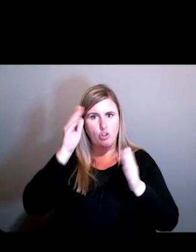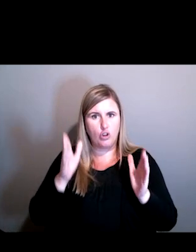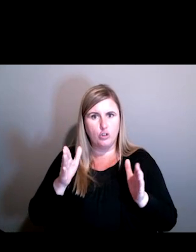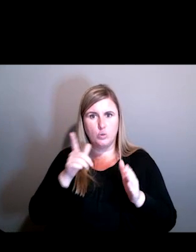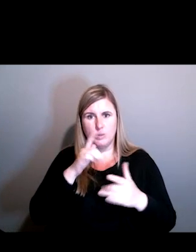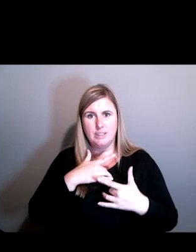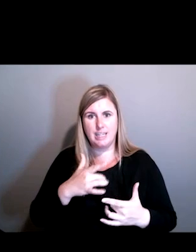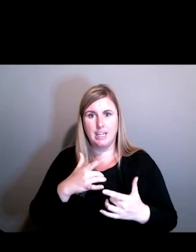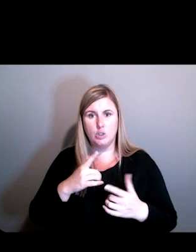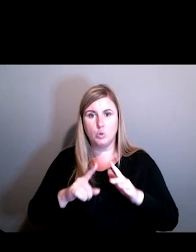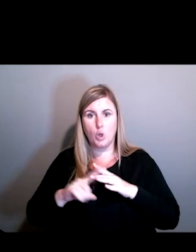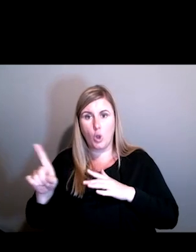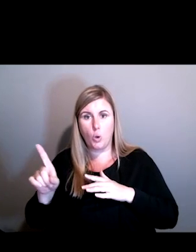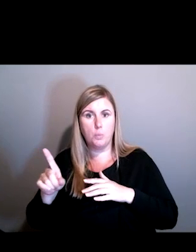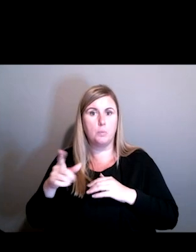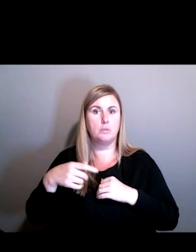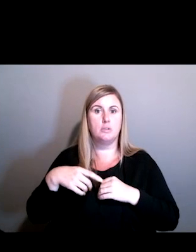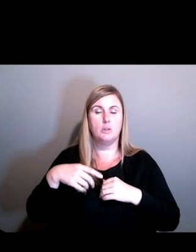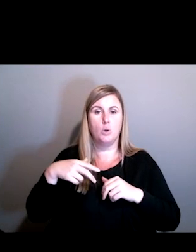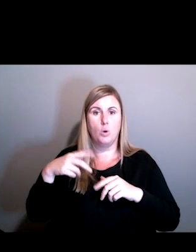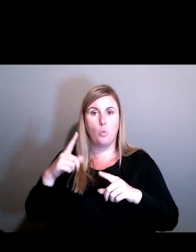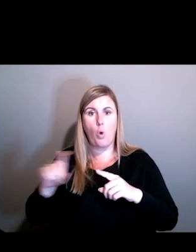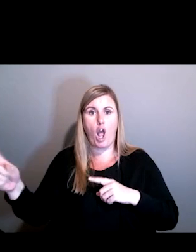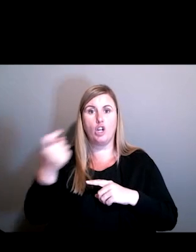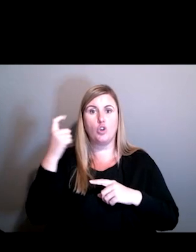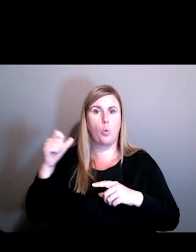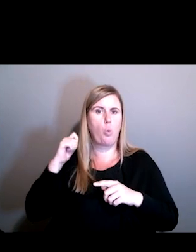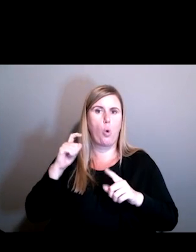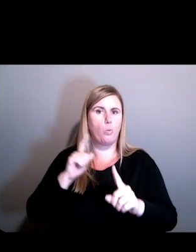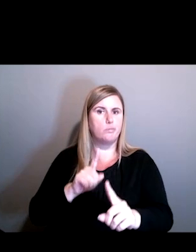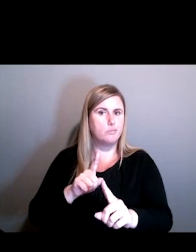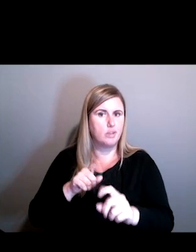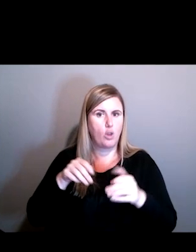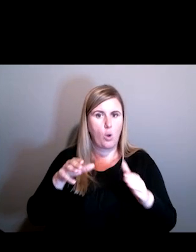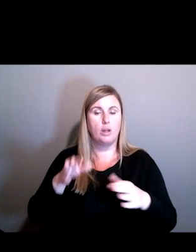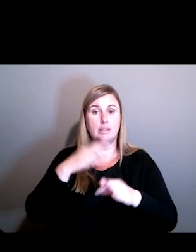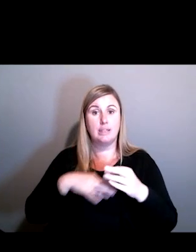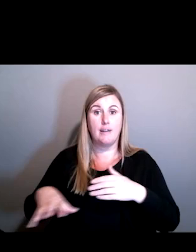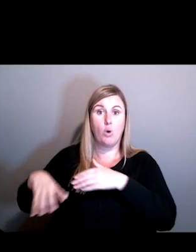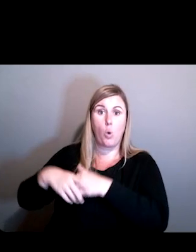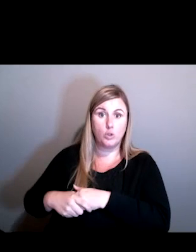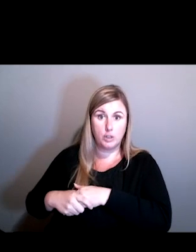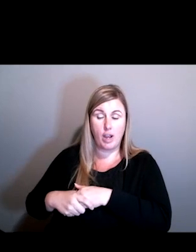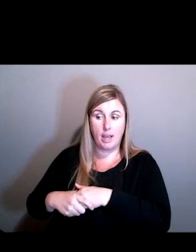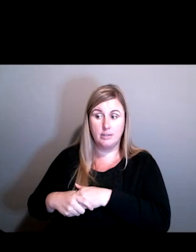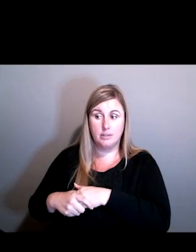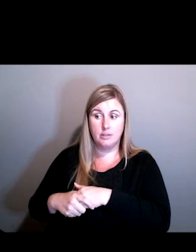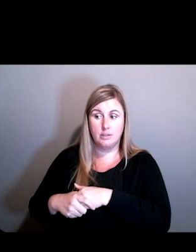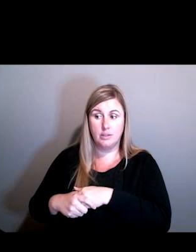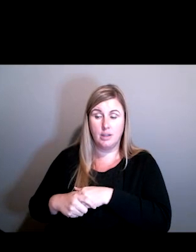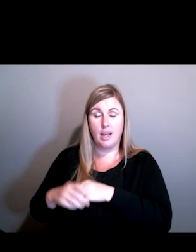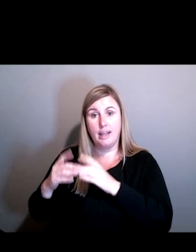that tend to elope, wander, or won't walk with us in the hallway. So instead of holding their hand